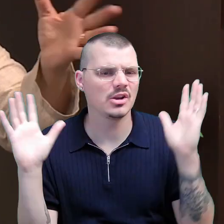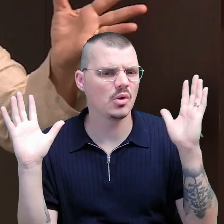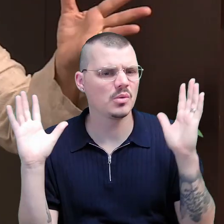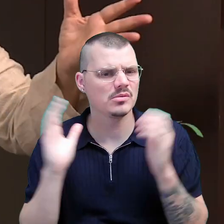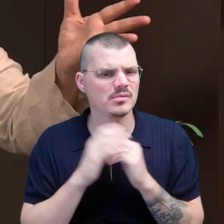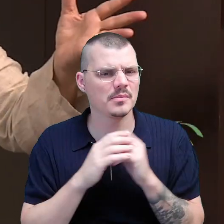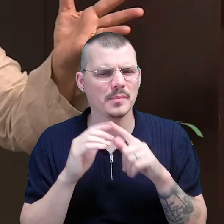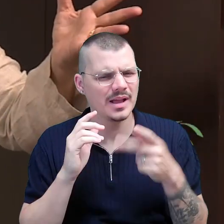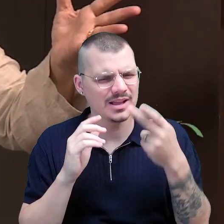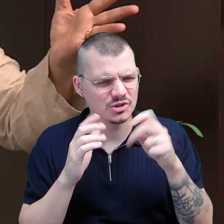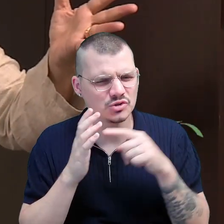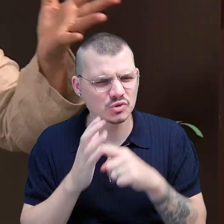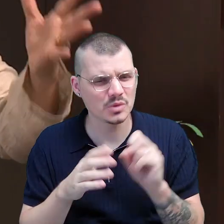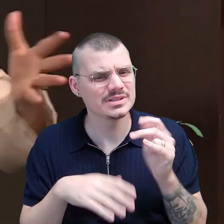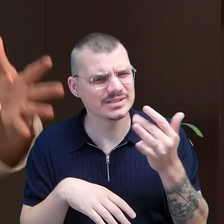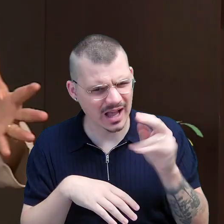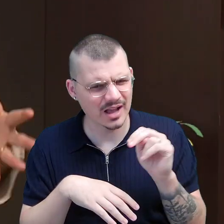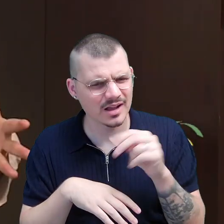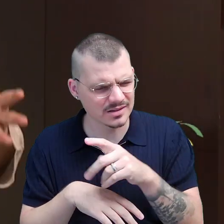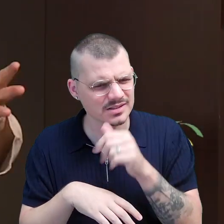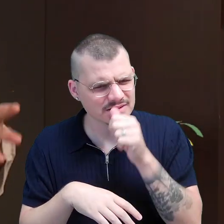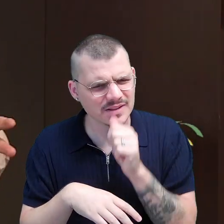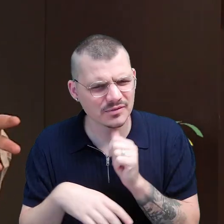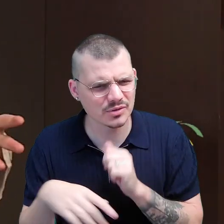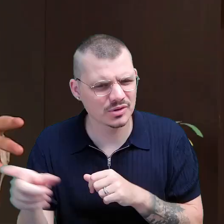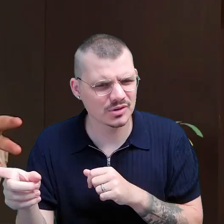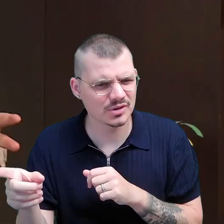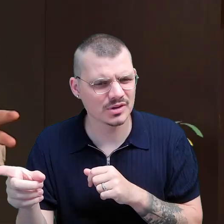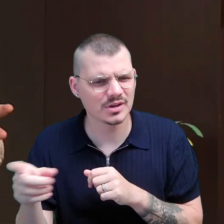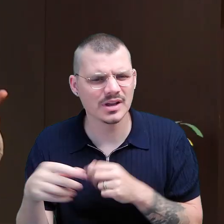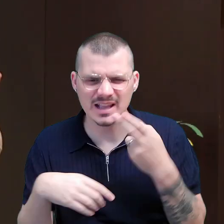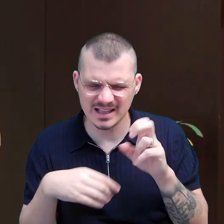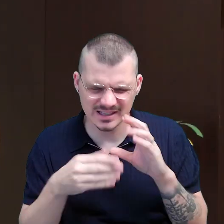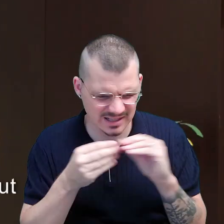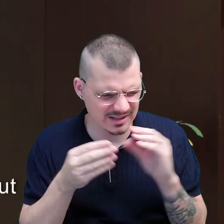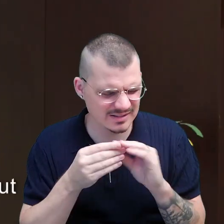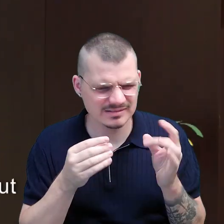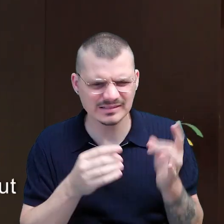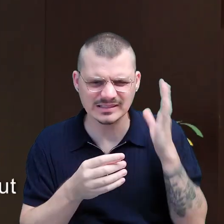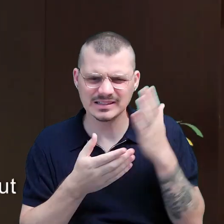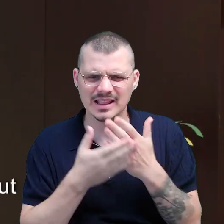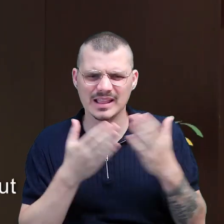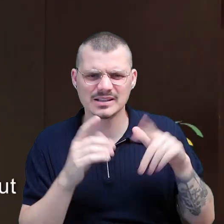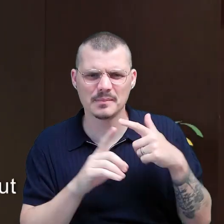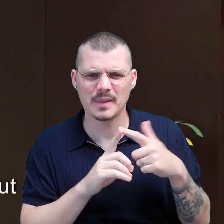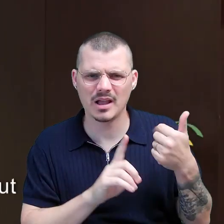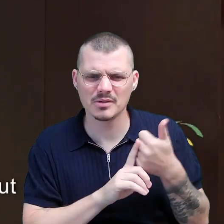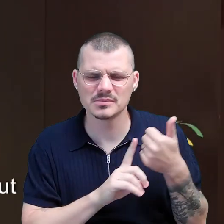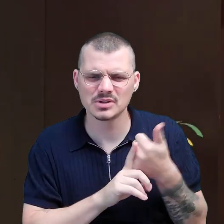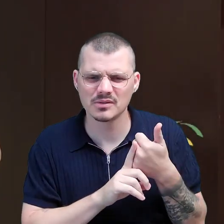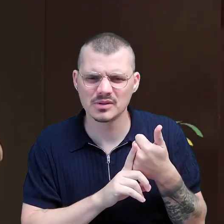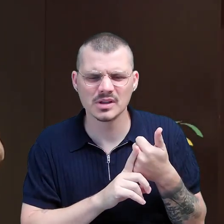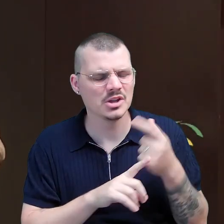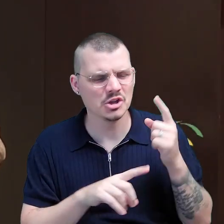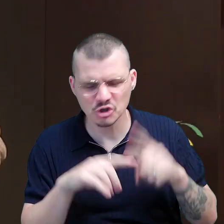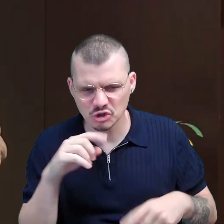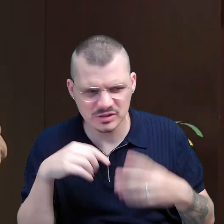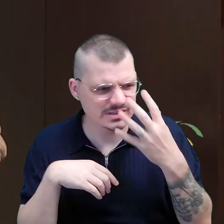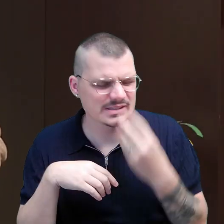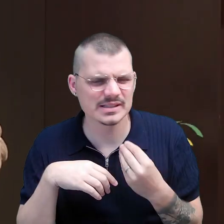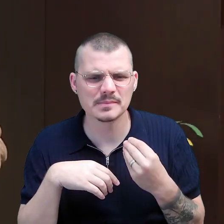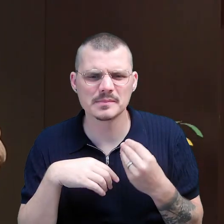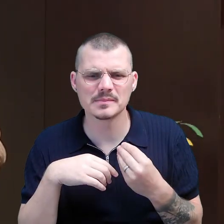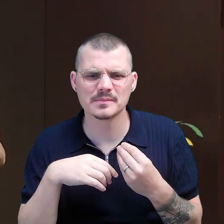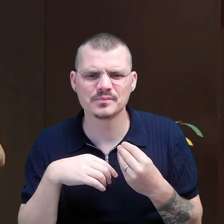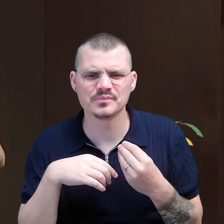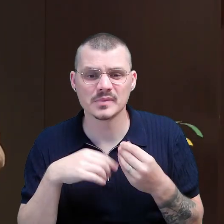let it go at that. But he showed signs of suffering. He said dreadful things about himself. He